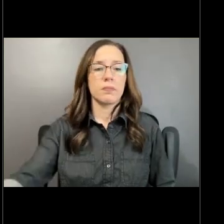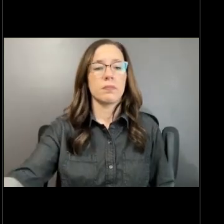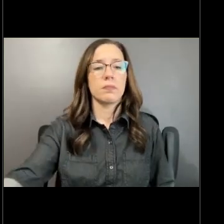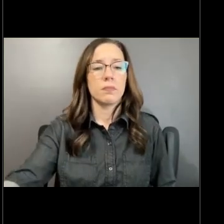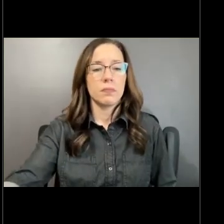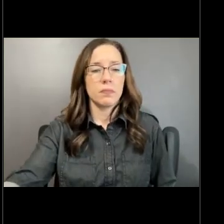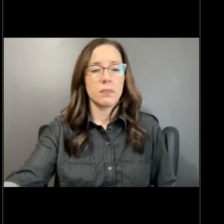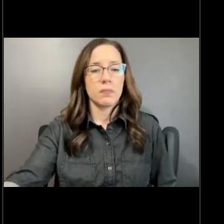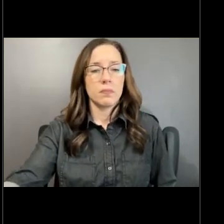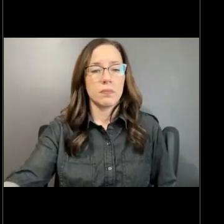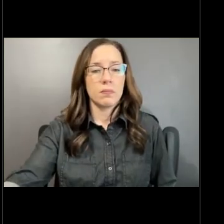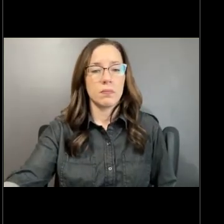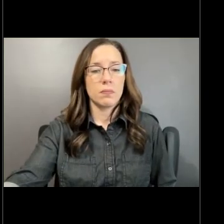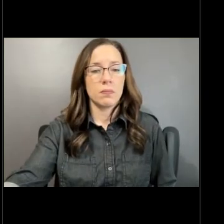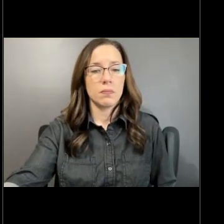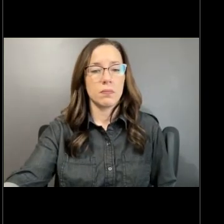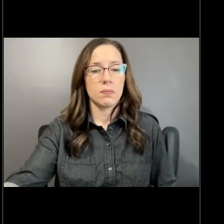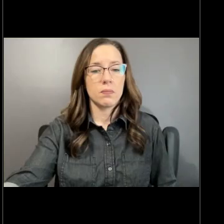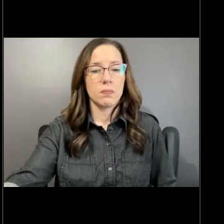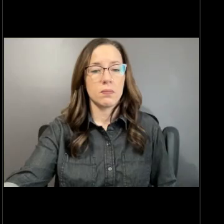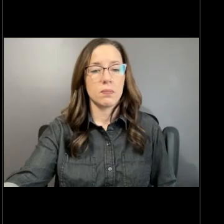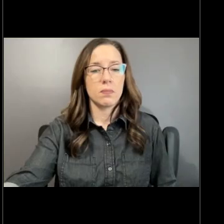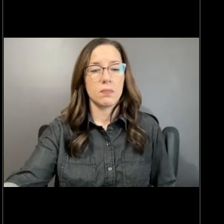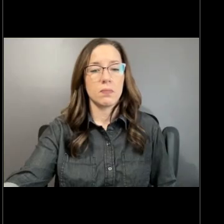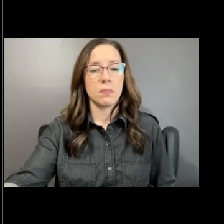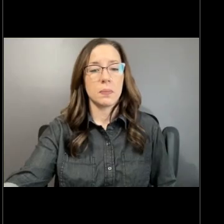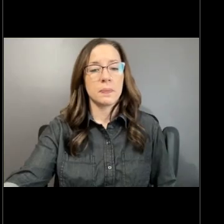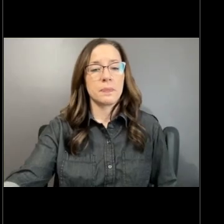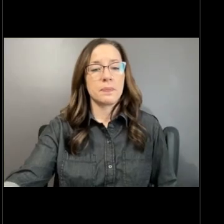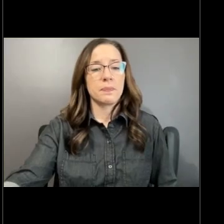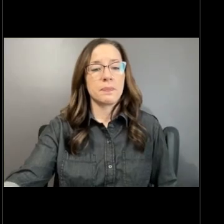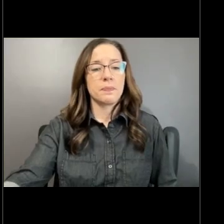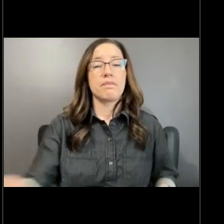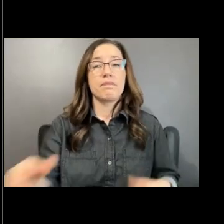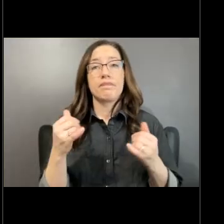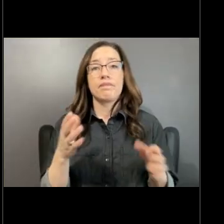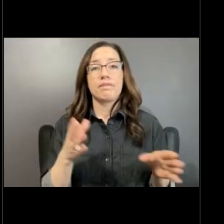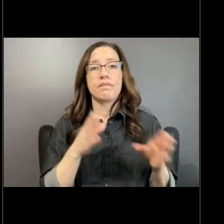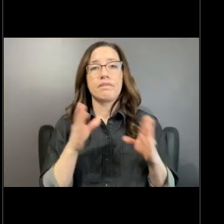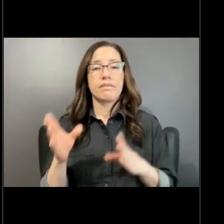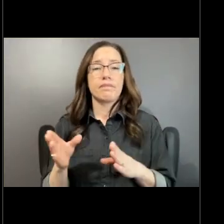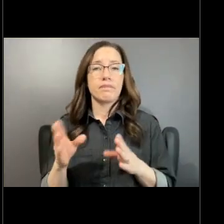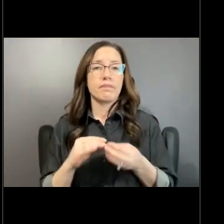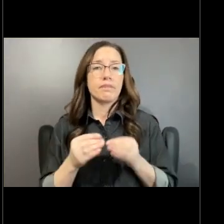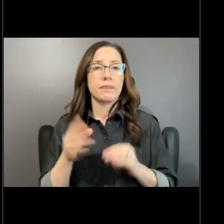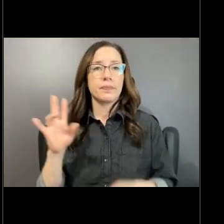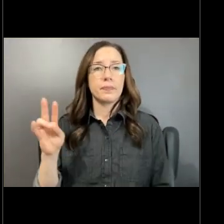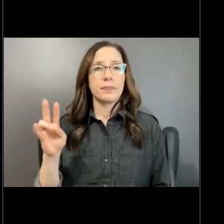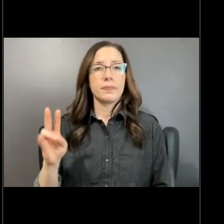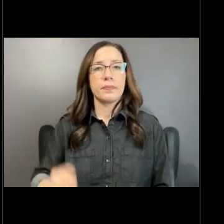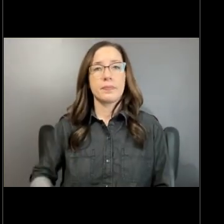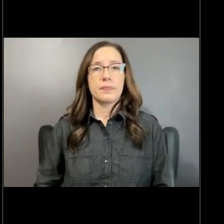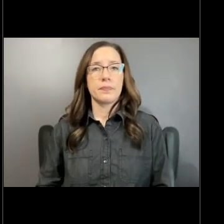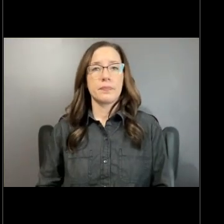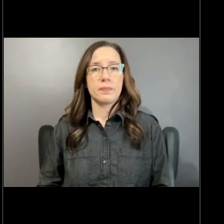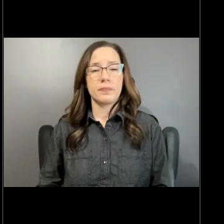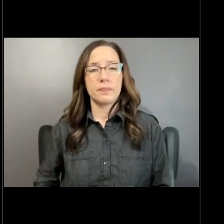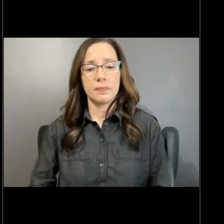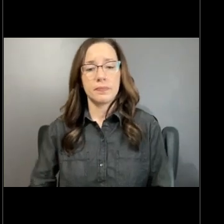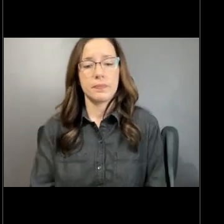So we're going to close that poll. We're going to move on to knowledge check 7. And knowledge check